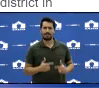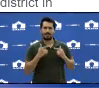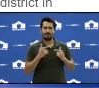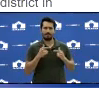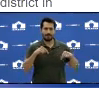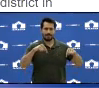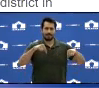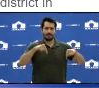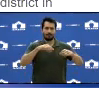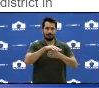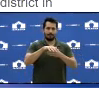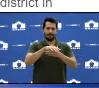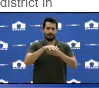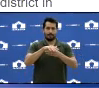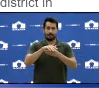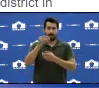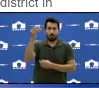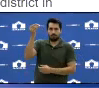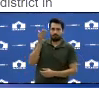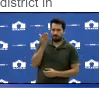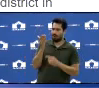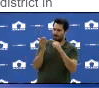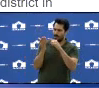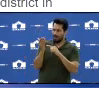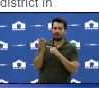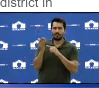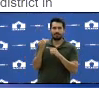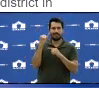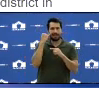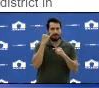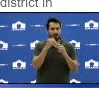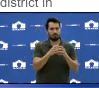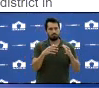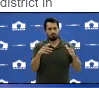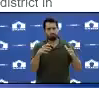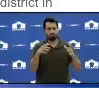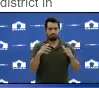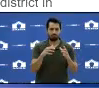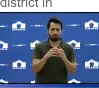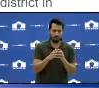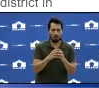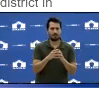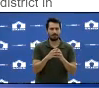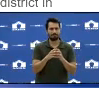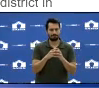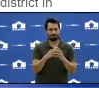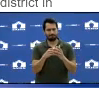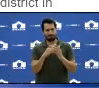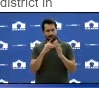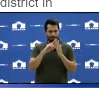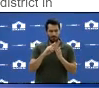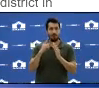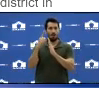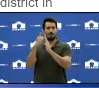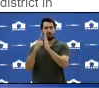boundaries. After we get that information, we know if our population has grown, if it's declined, and we then are required by